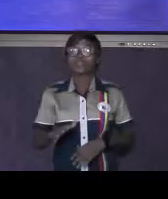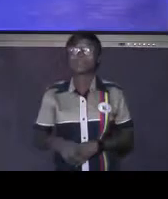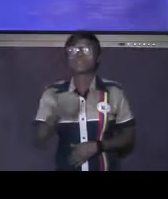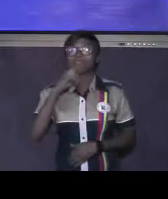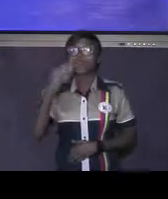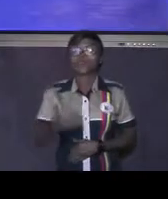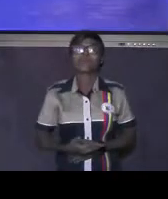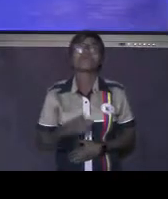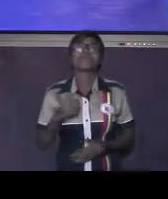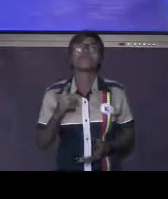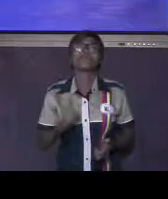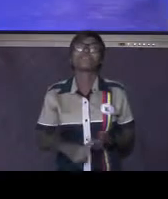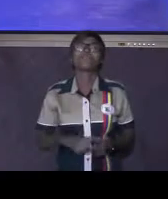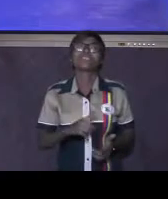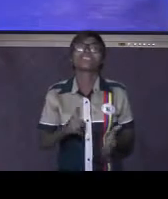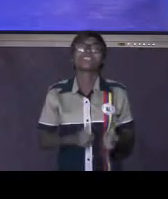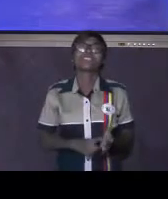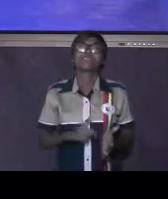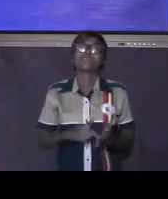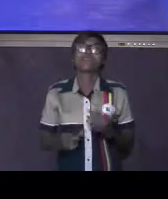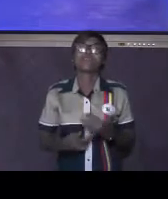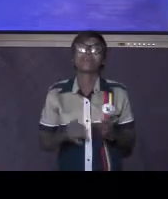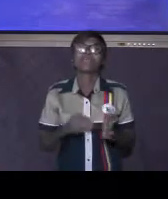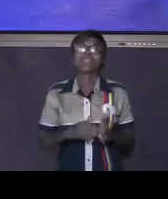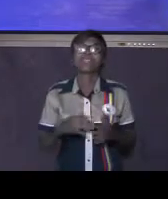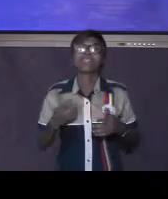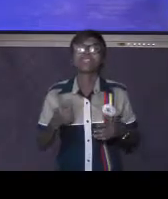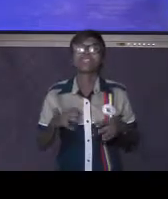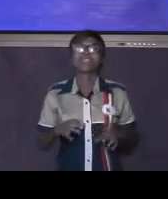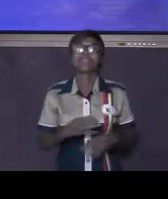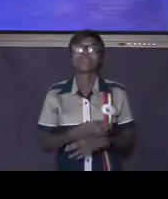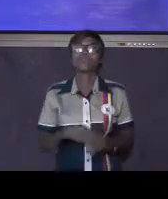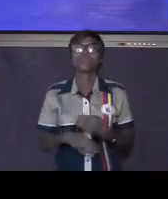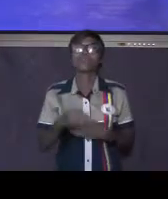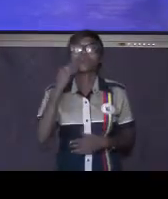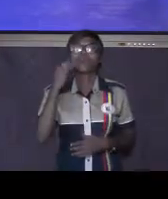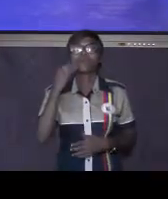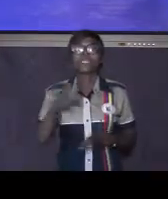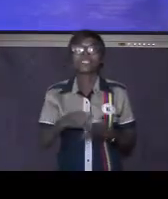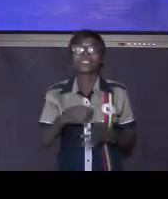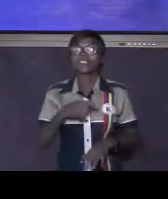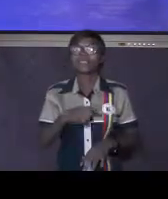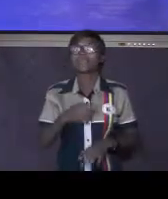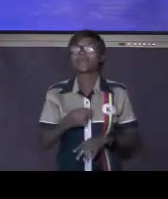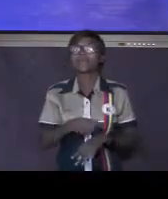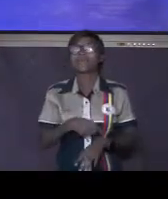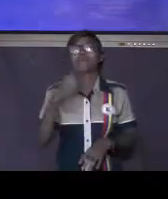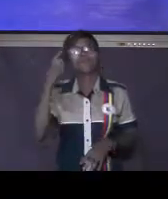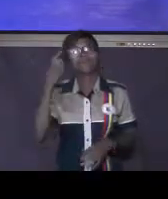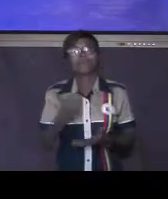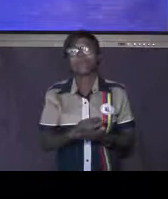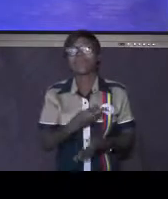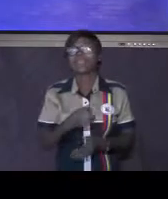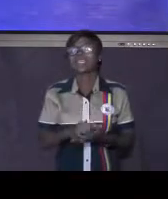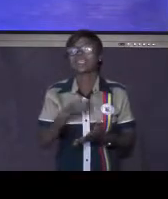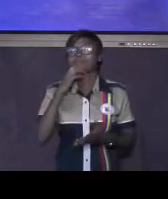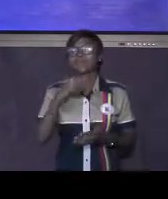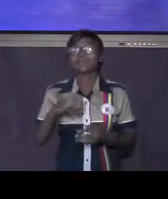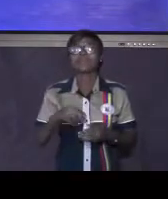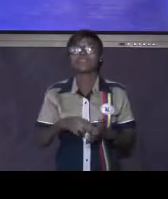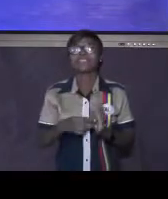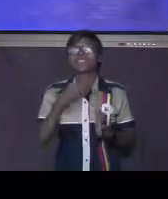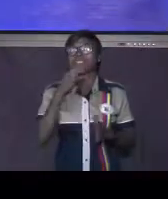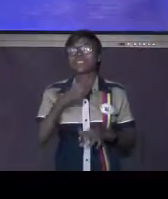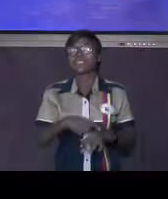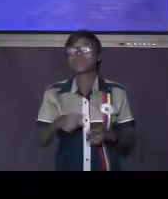Hello children, you are welcome to this segment of the program, The Classroom in Your Home. It is mathematics time, and that means it